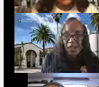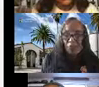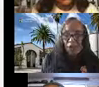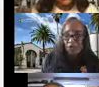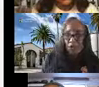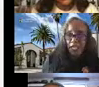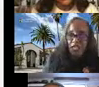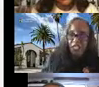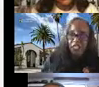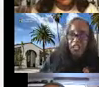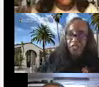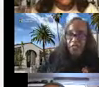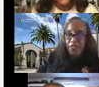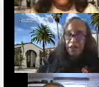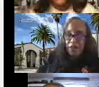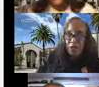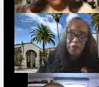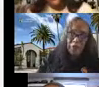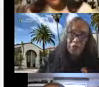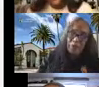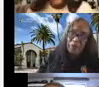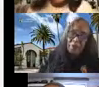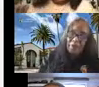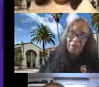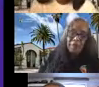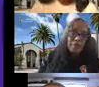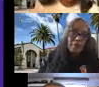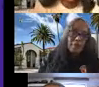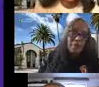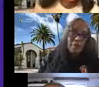Okay, I hope our two HGS scholars got that one.